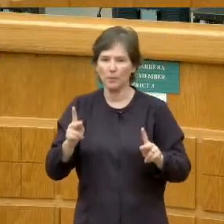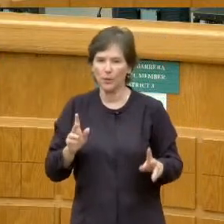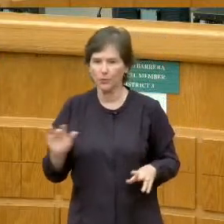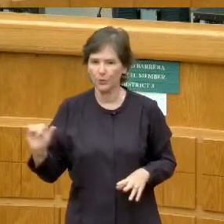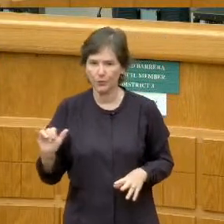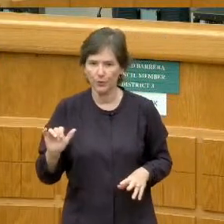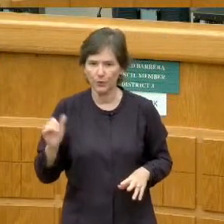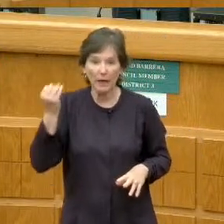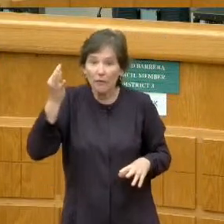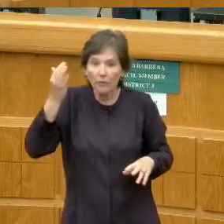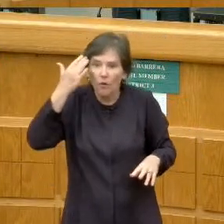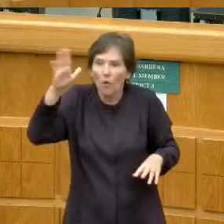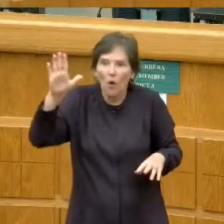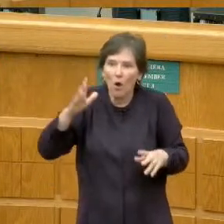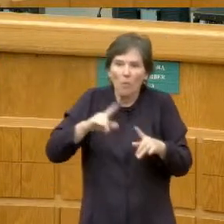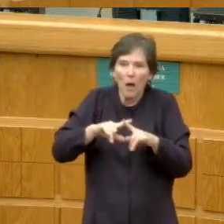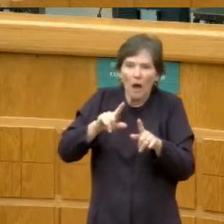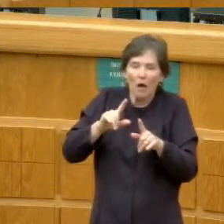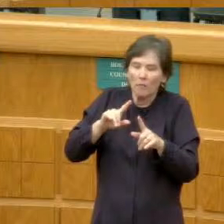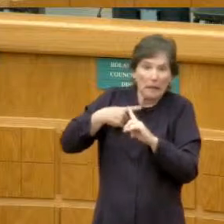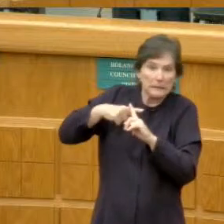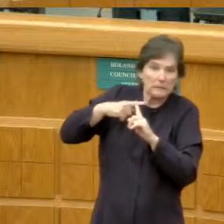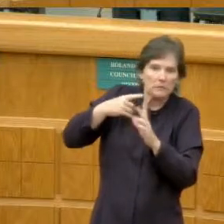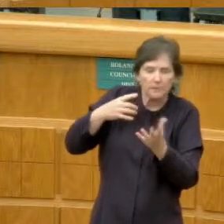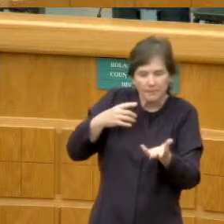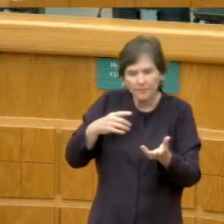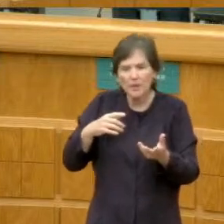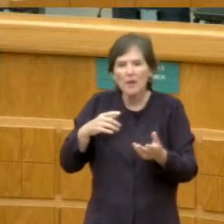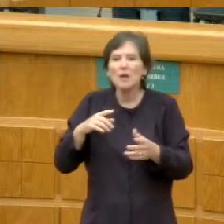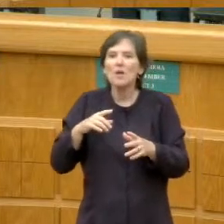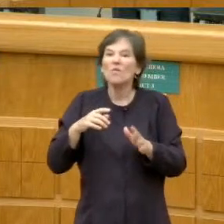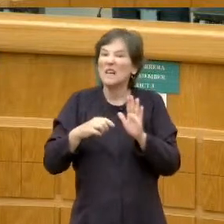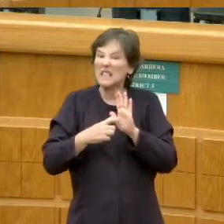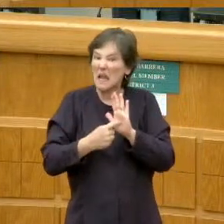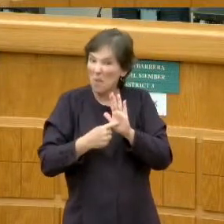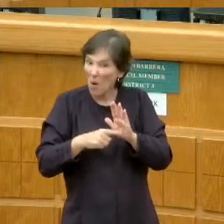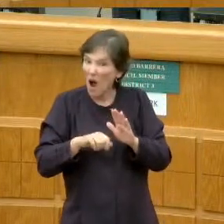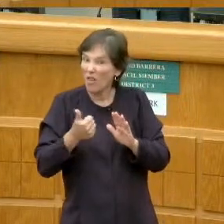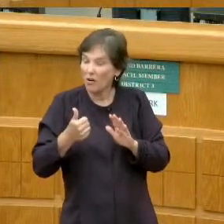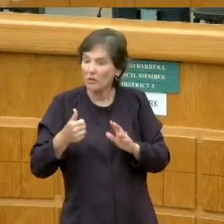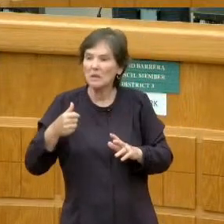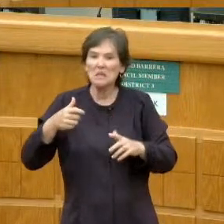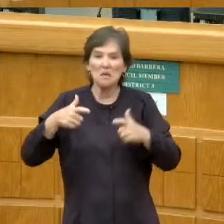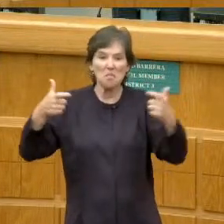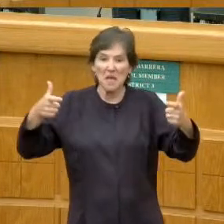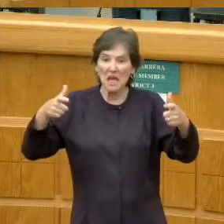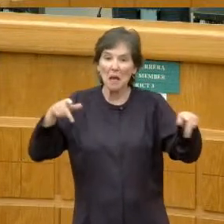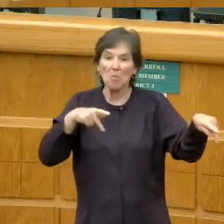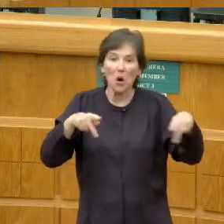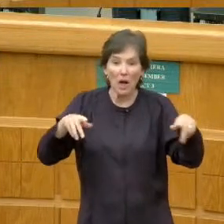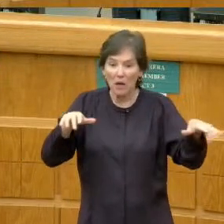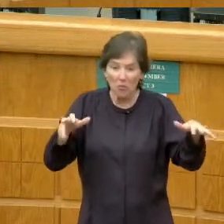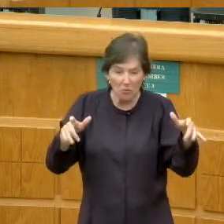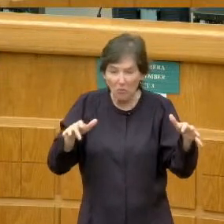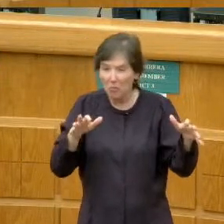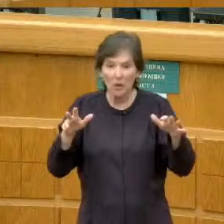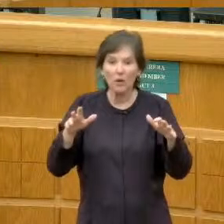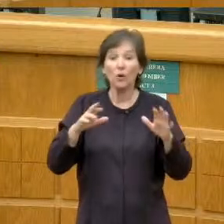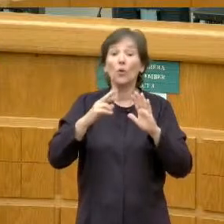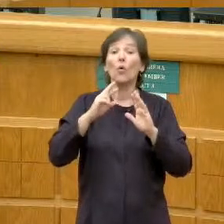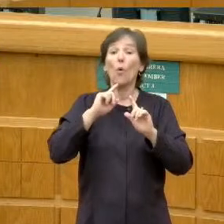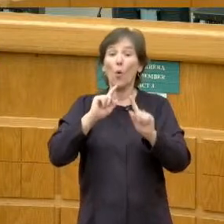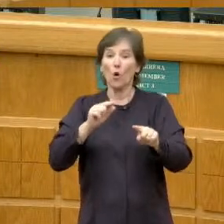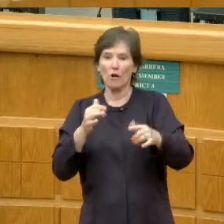course, the large gatherings, parties, that measure is put into place to reduce to 10 or